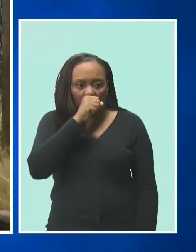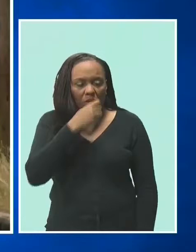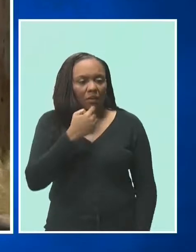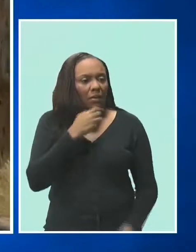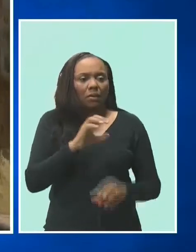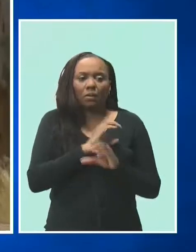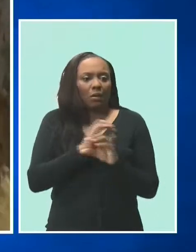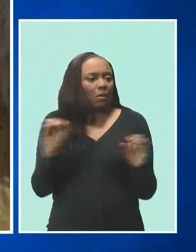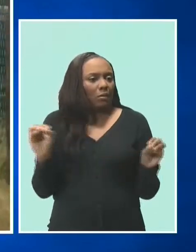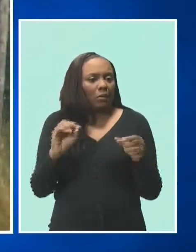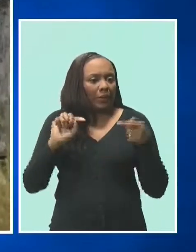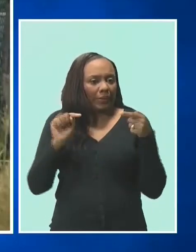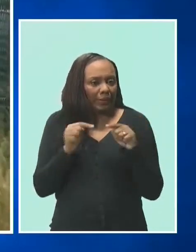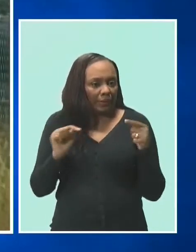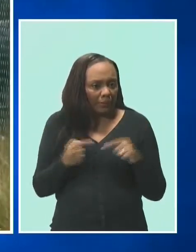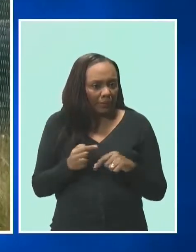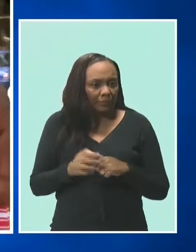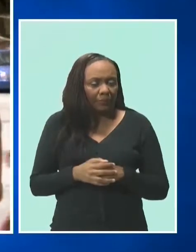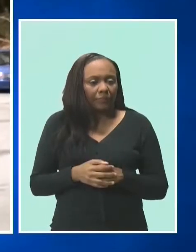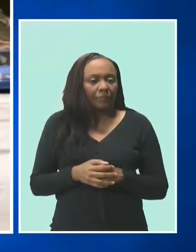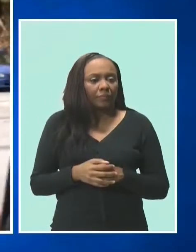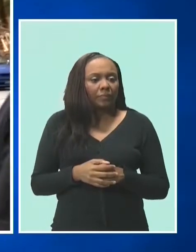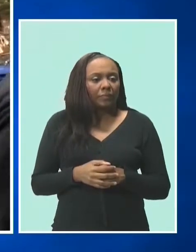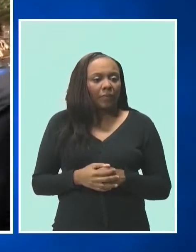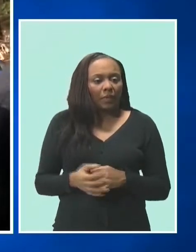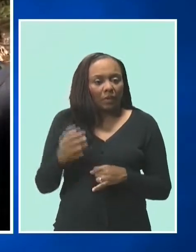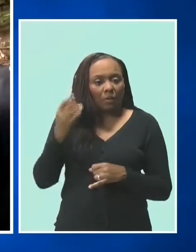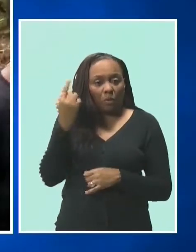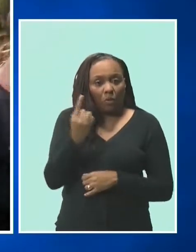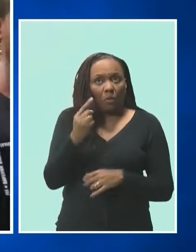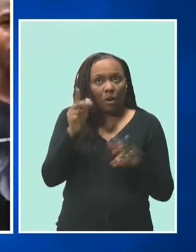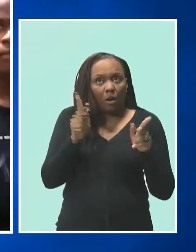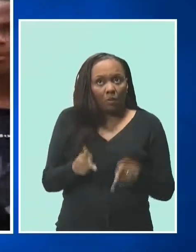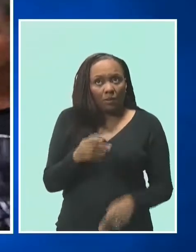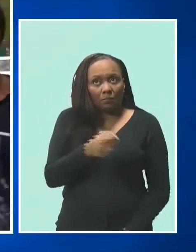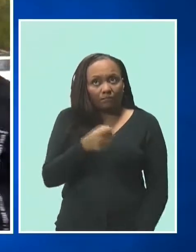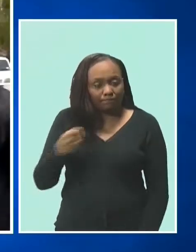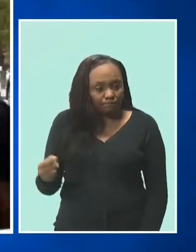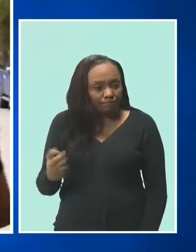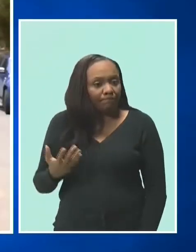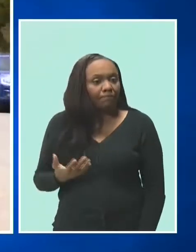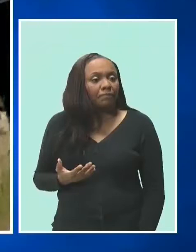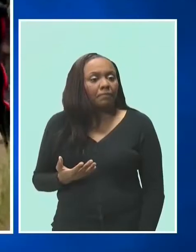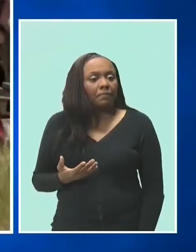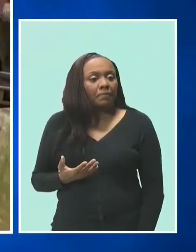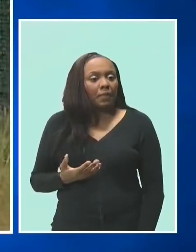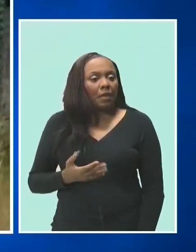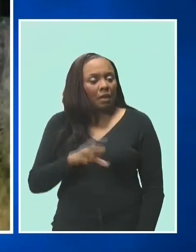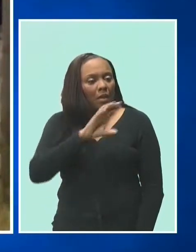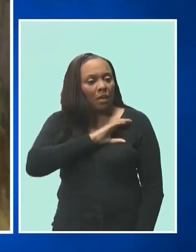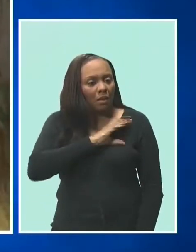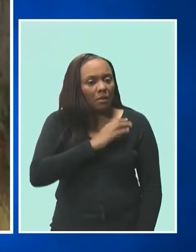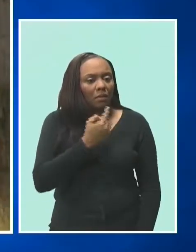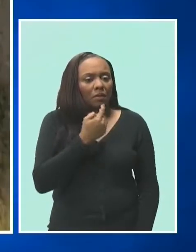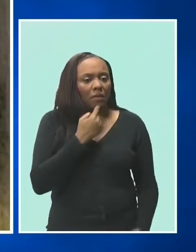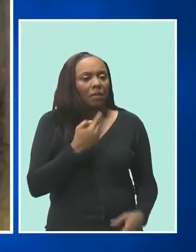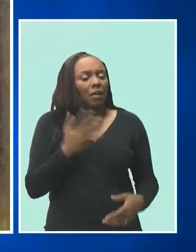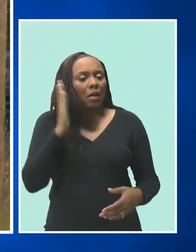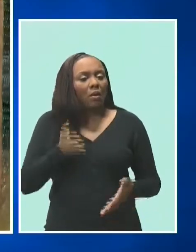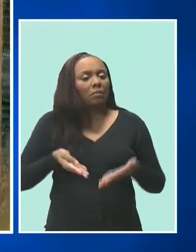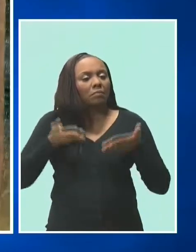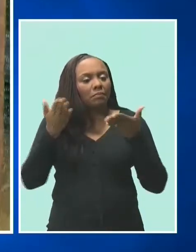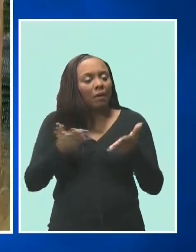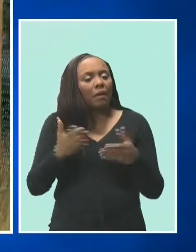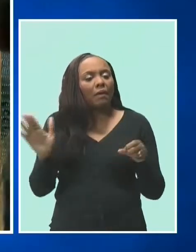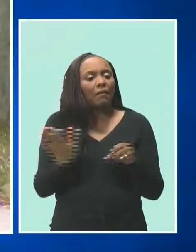no one was injured. Now, during the St. George operation, at least one person was detained by officers. Acting Inspector Innes said he intends to provide a